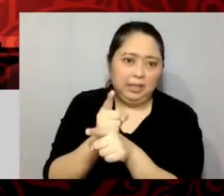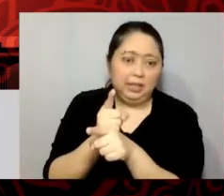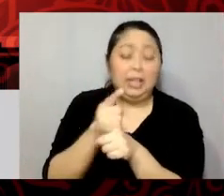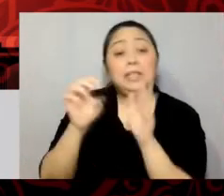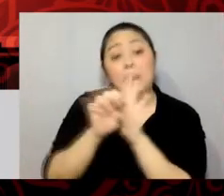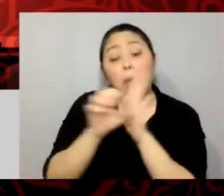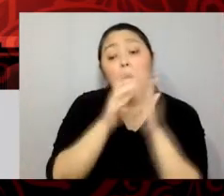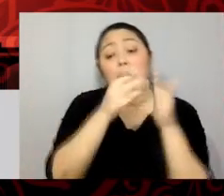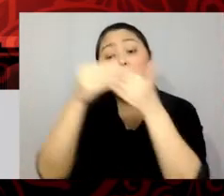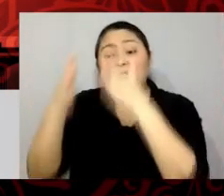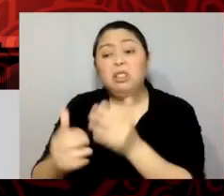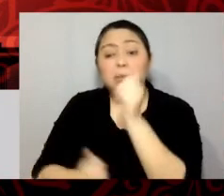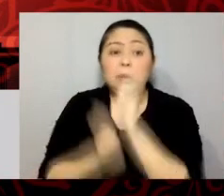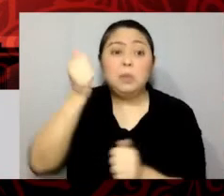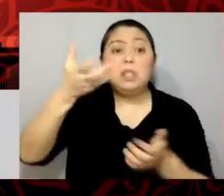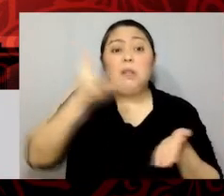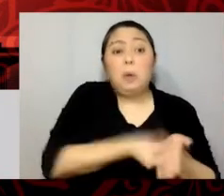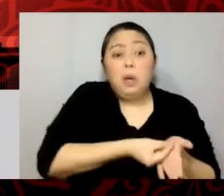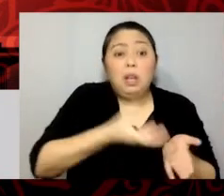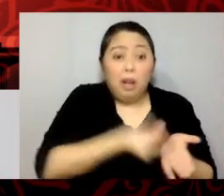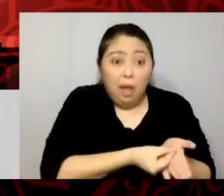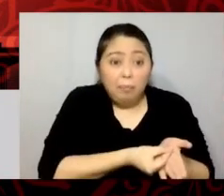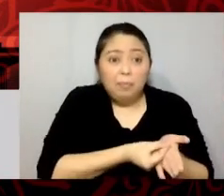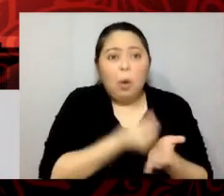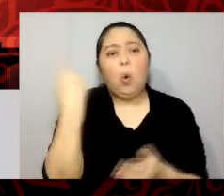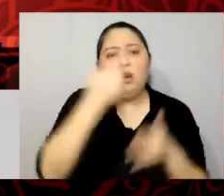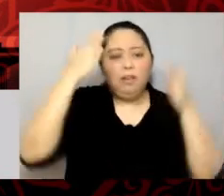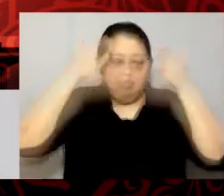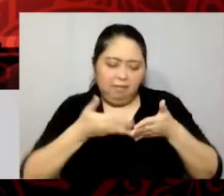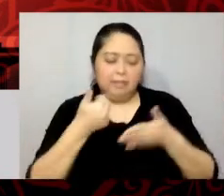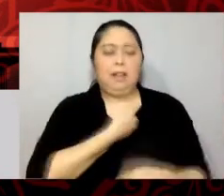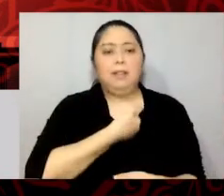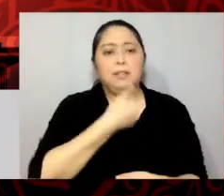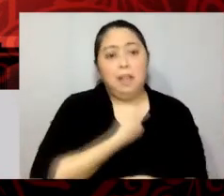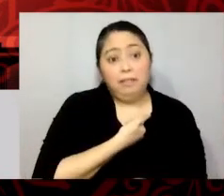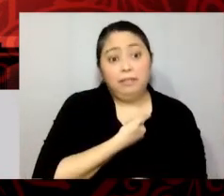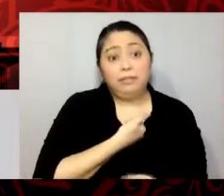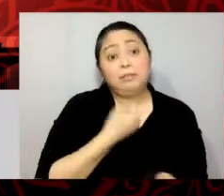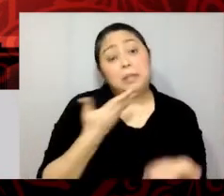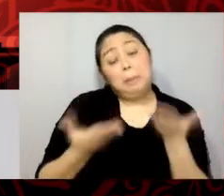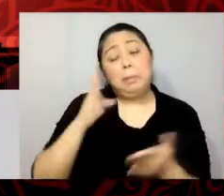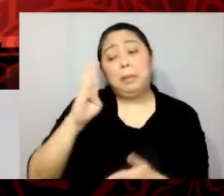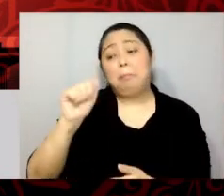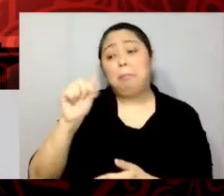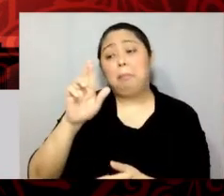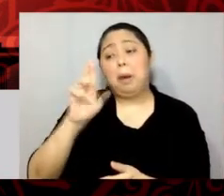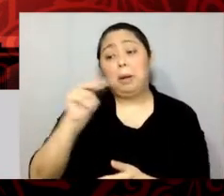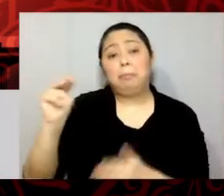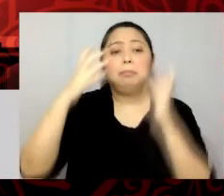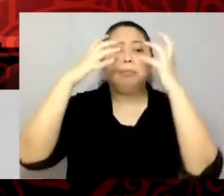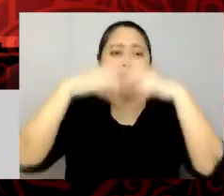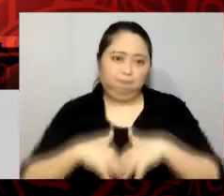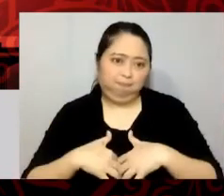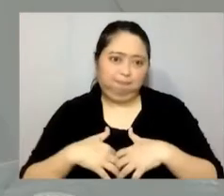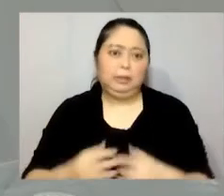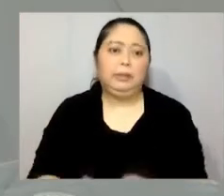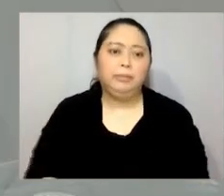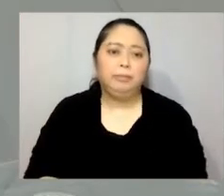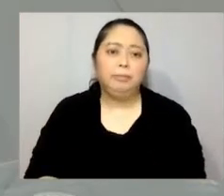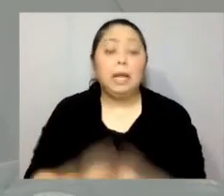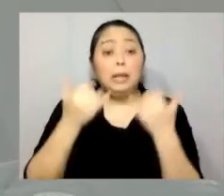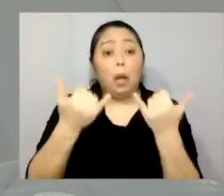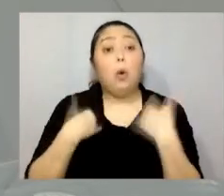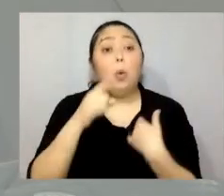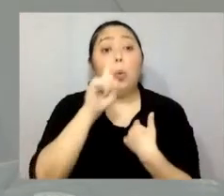the leaders, or most of them, are corrupt and only have their personal political agenda, the BARM is bound to collapse. Here's